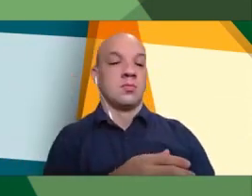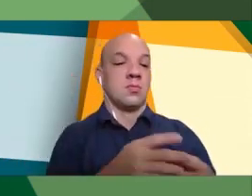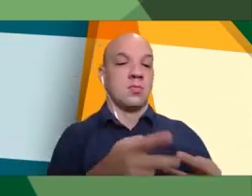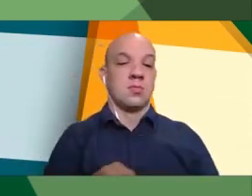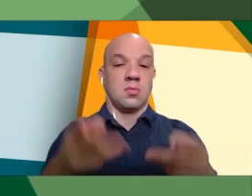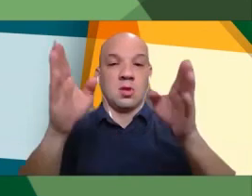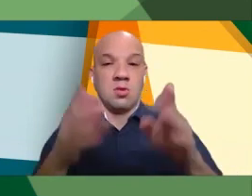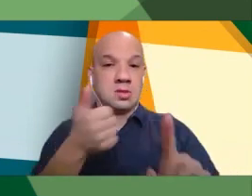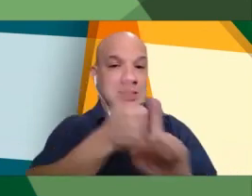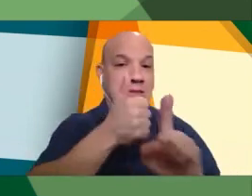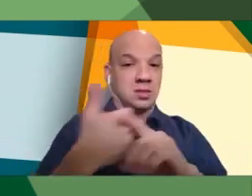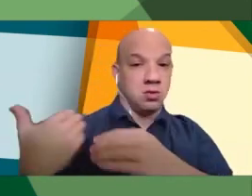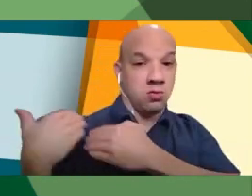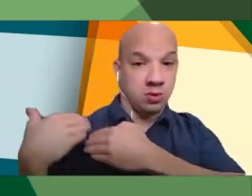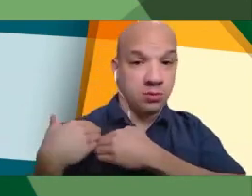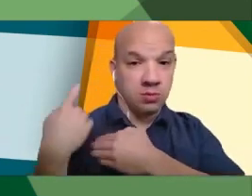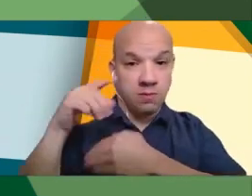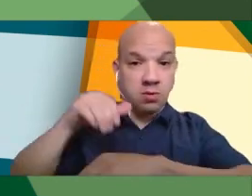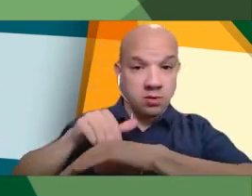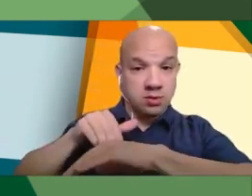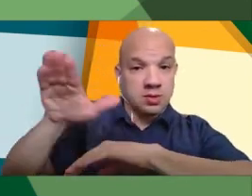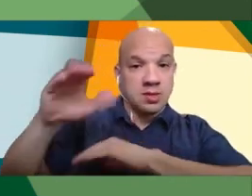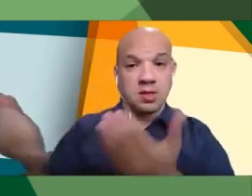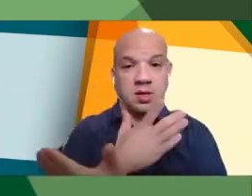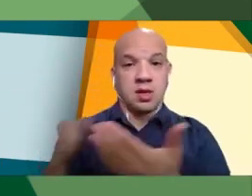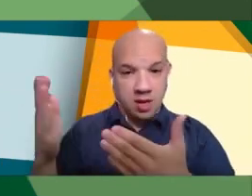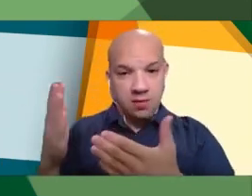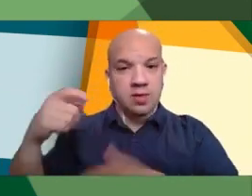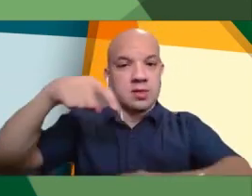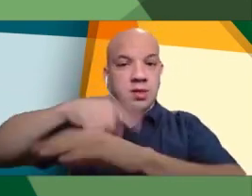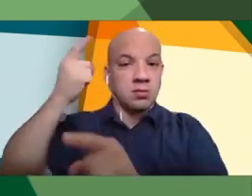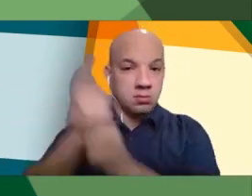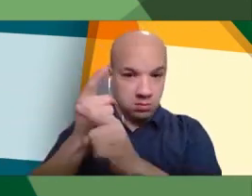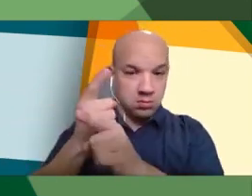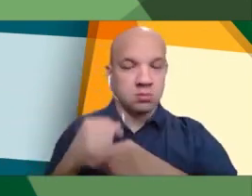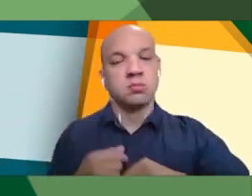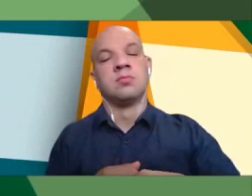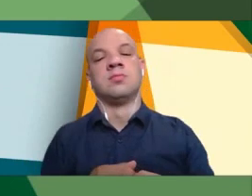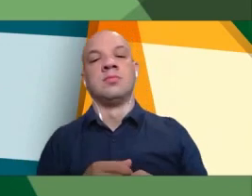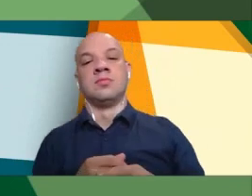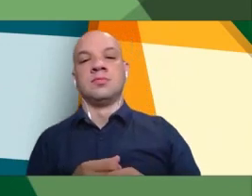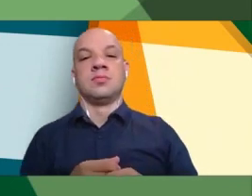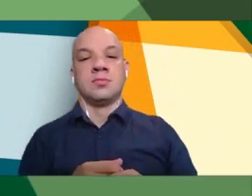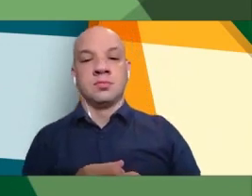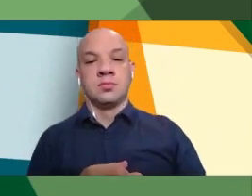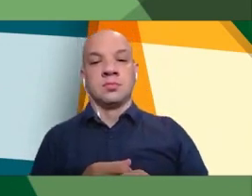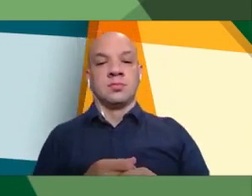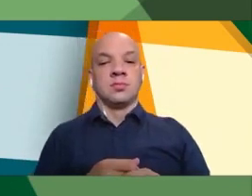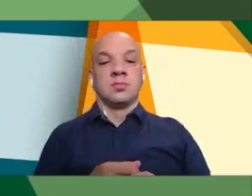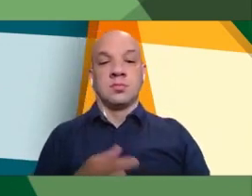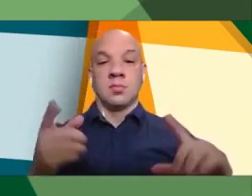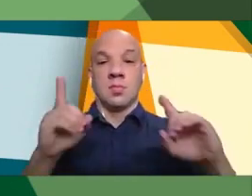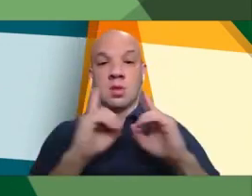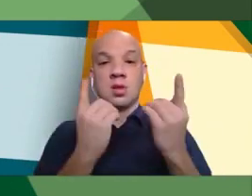solely responsible for on-time submission of their electronic proposal. The department